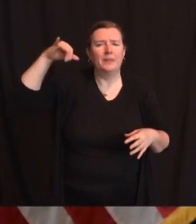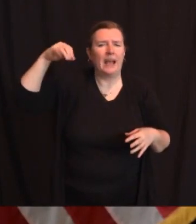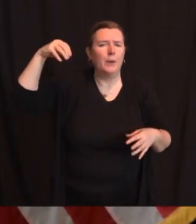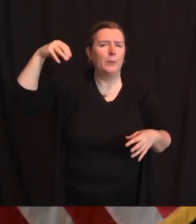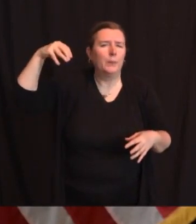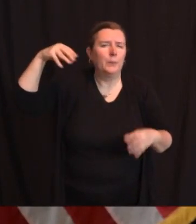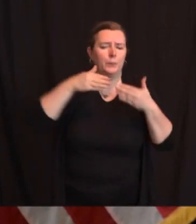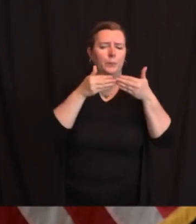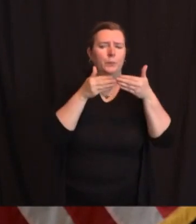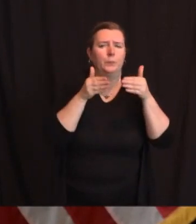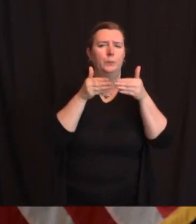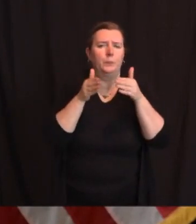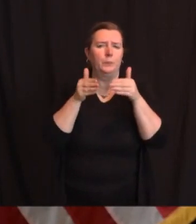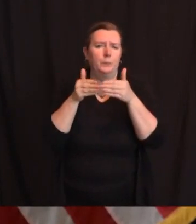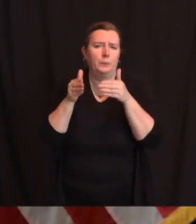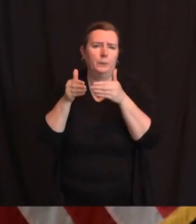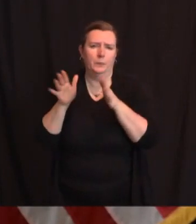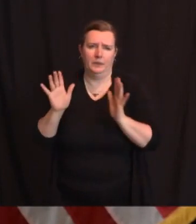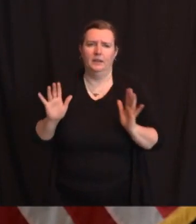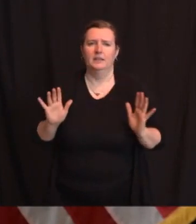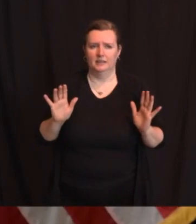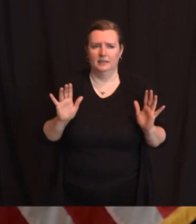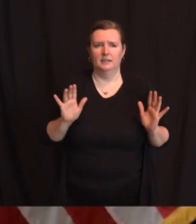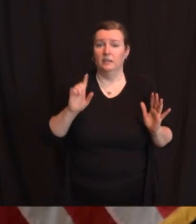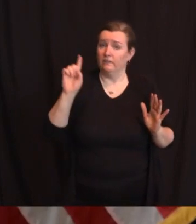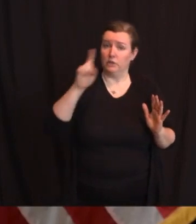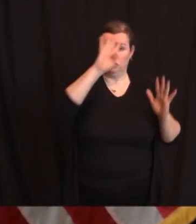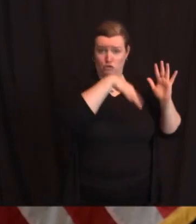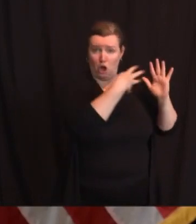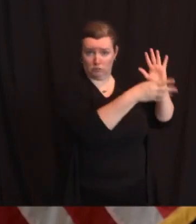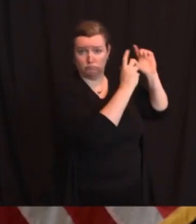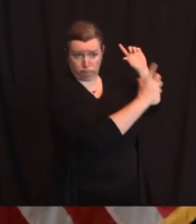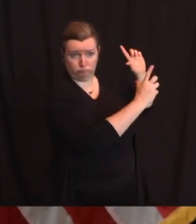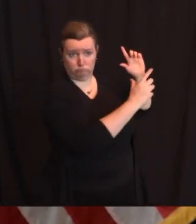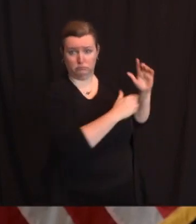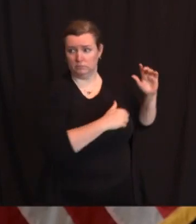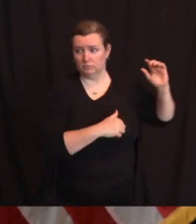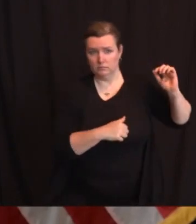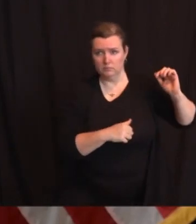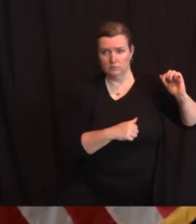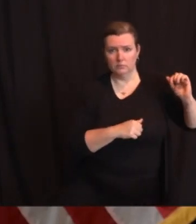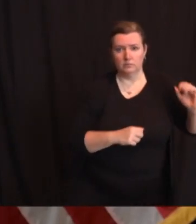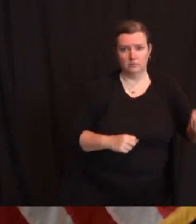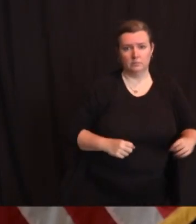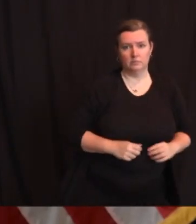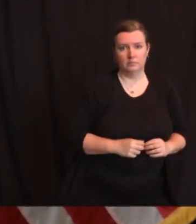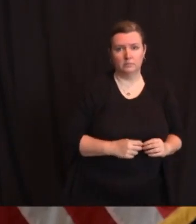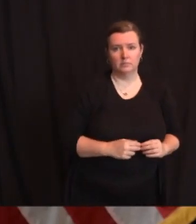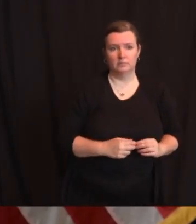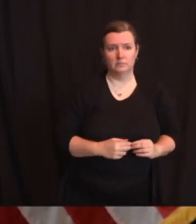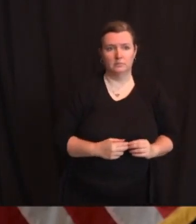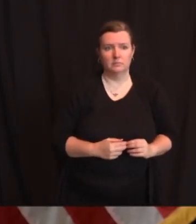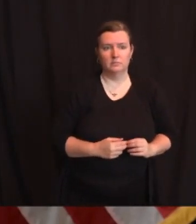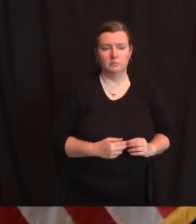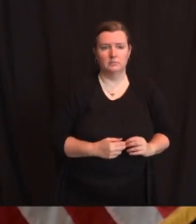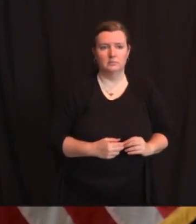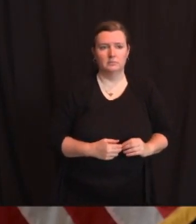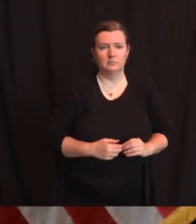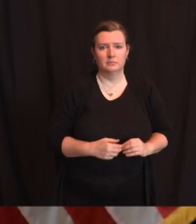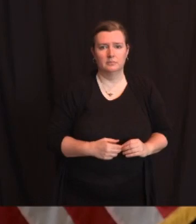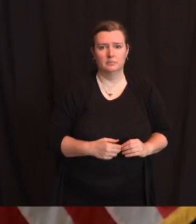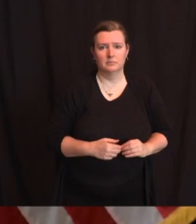please? You're going to see that we're going to hang our hats. Judy, you tell me if you disagree. I'm going to hand this over to you in a second. The